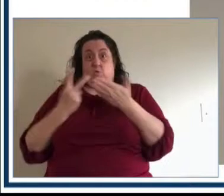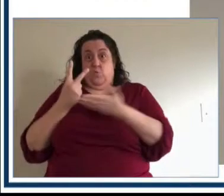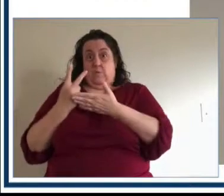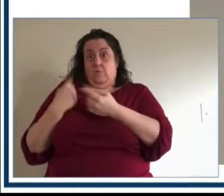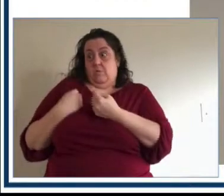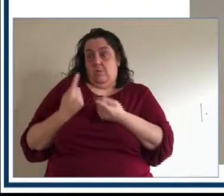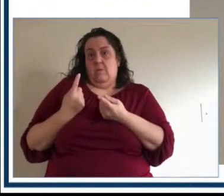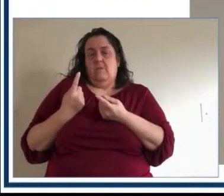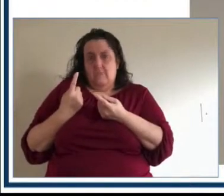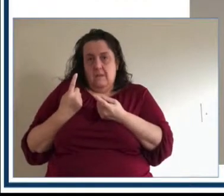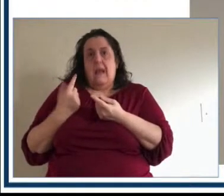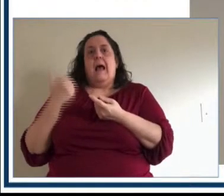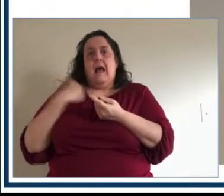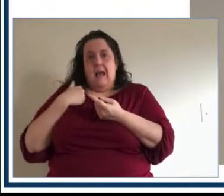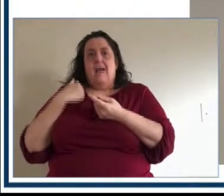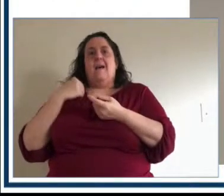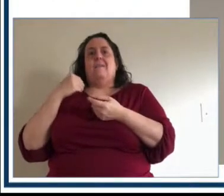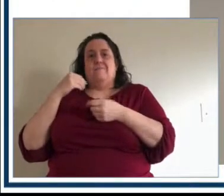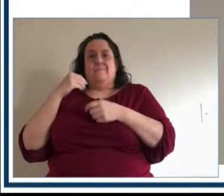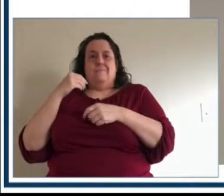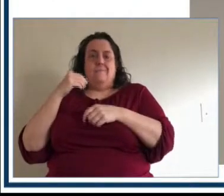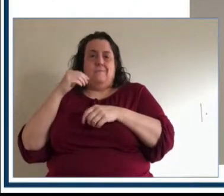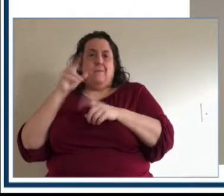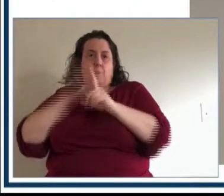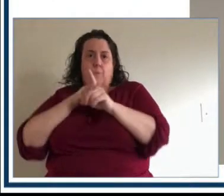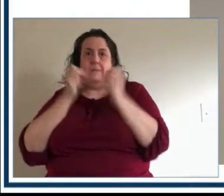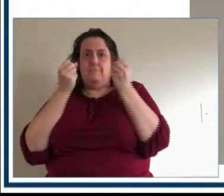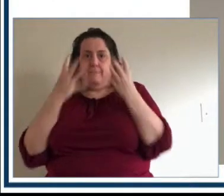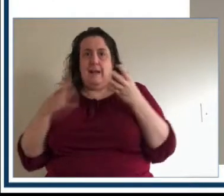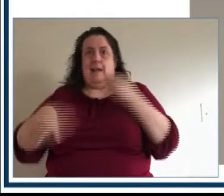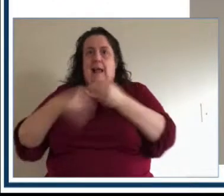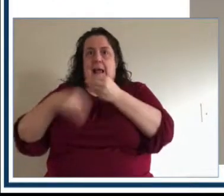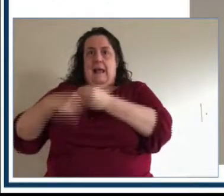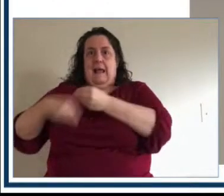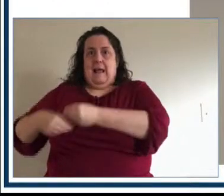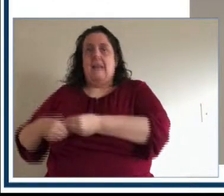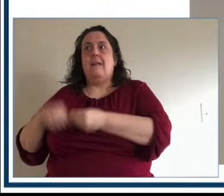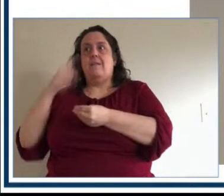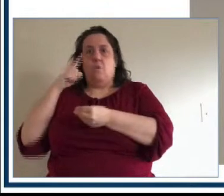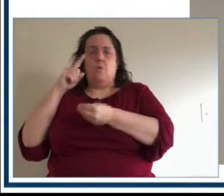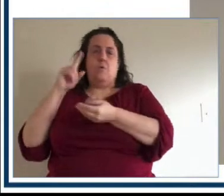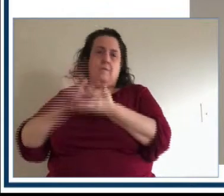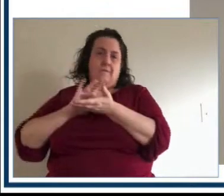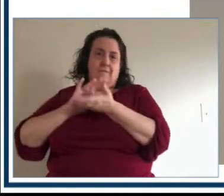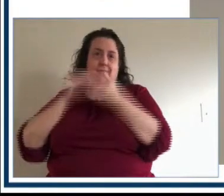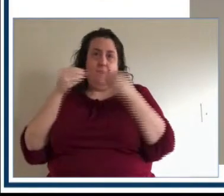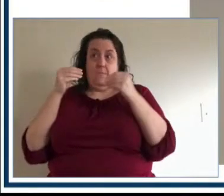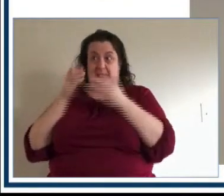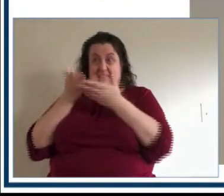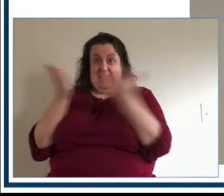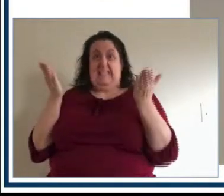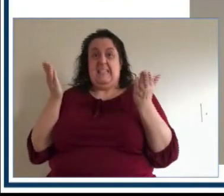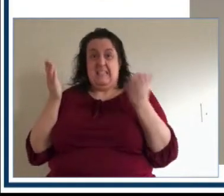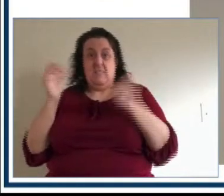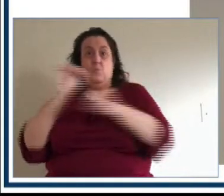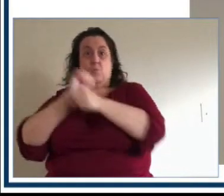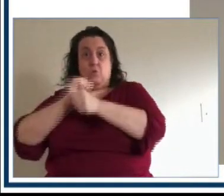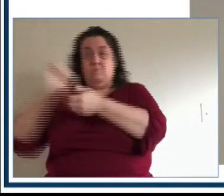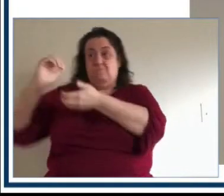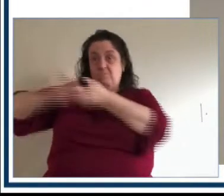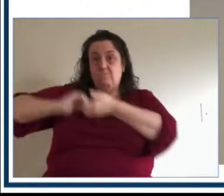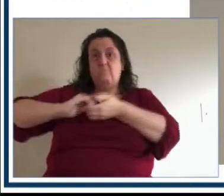of additional appointments have already been opened up through the hard work of our pharmacy colleagues. So we are working rapidly to